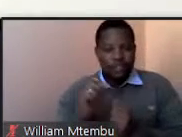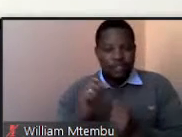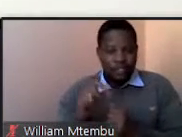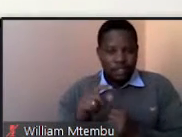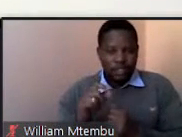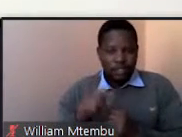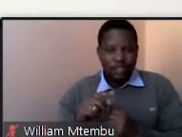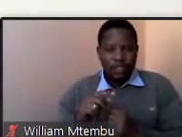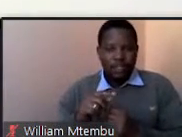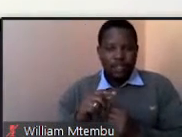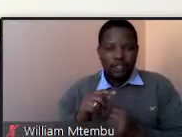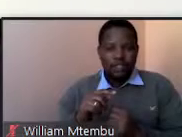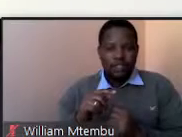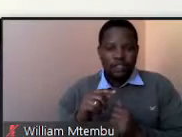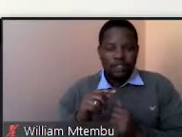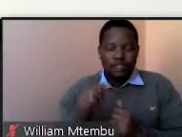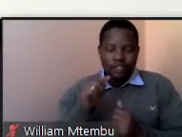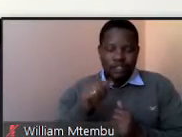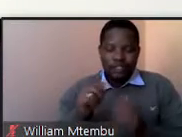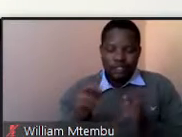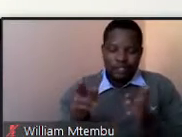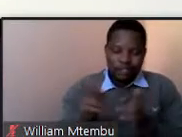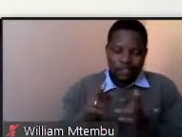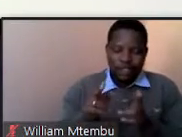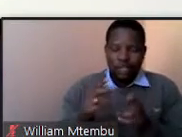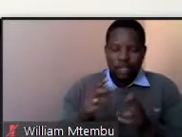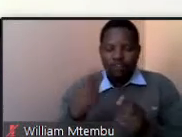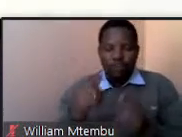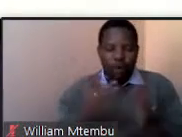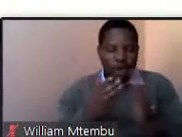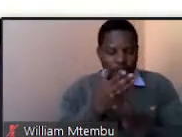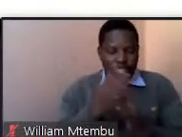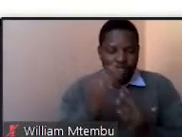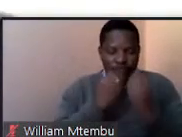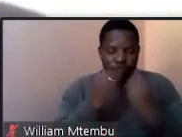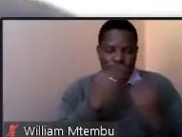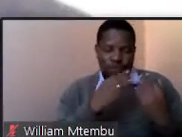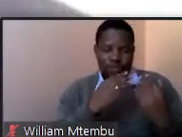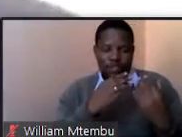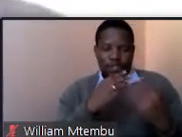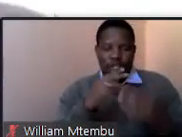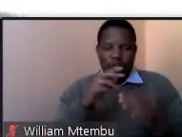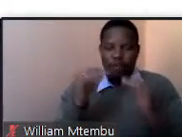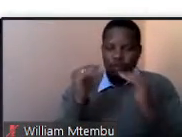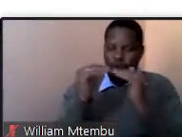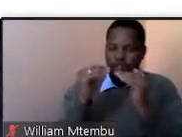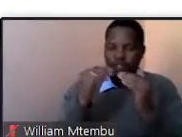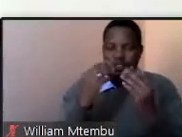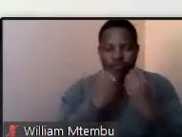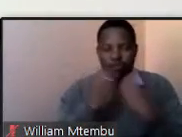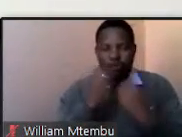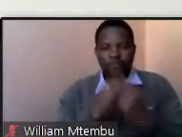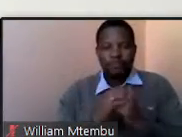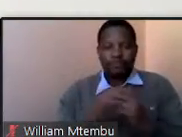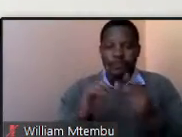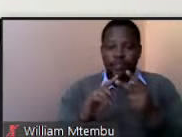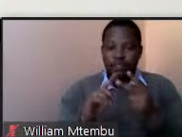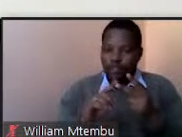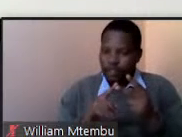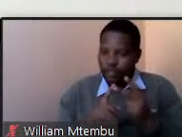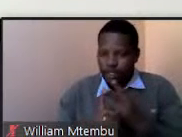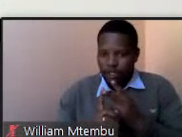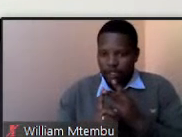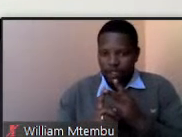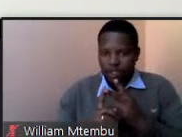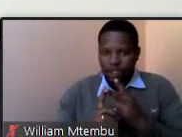it poses that limitation in terms of the access to quality food. And another one